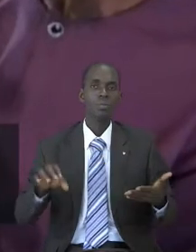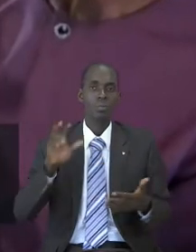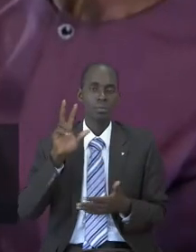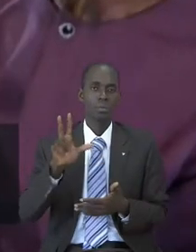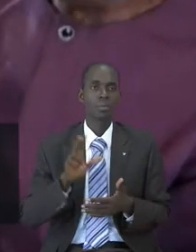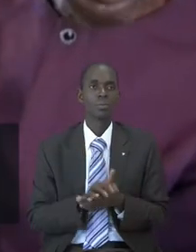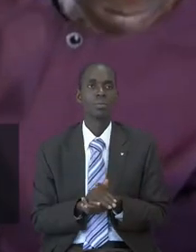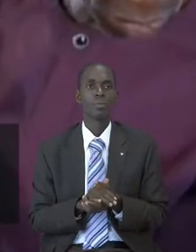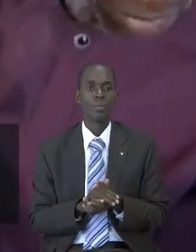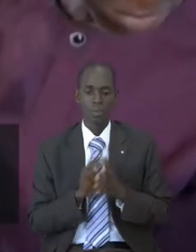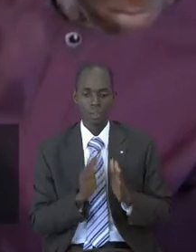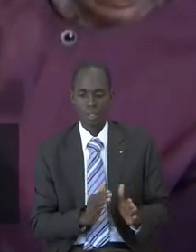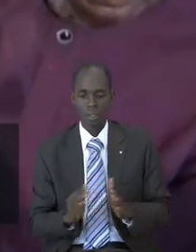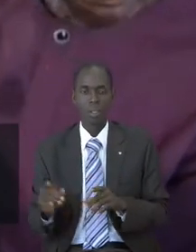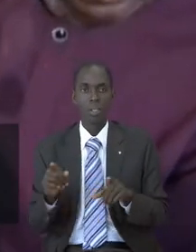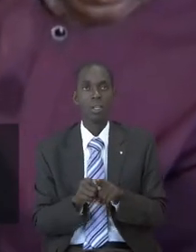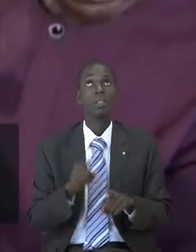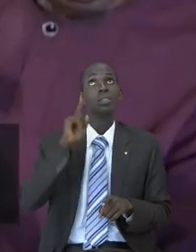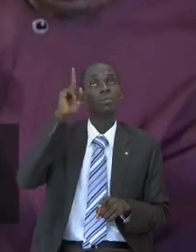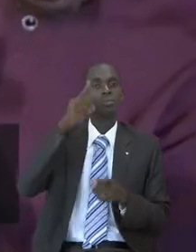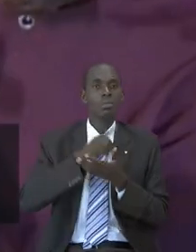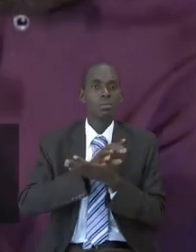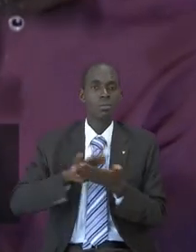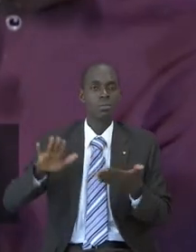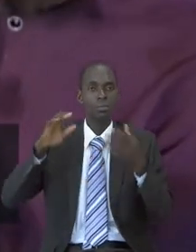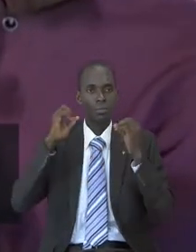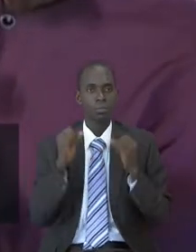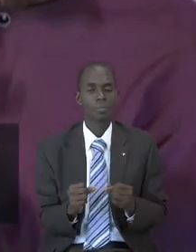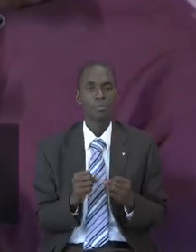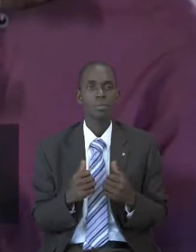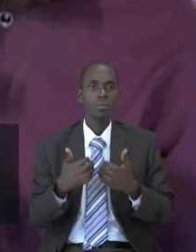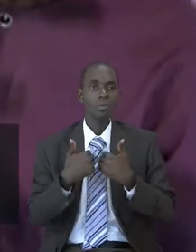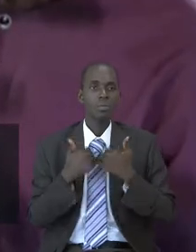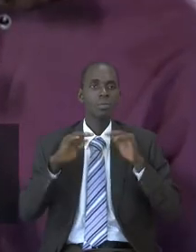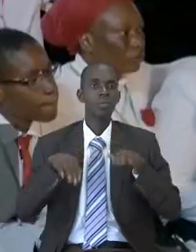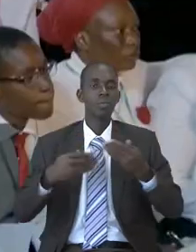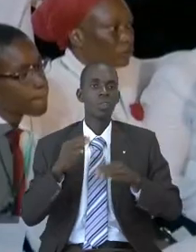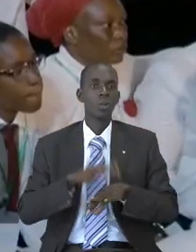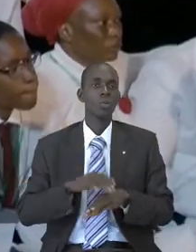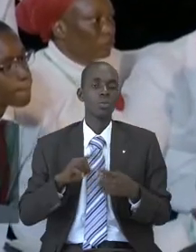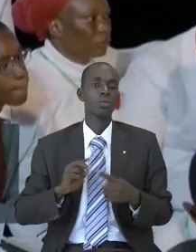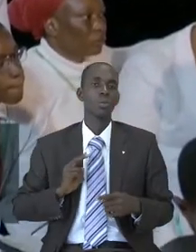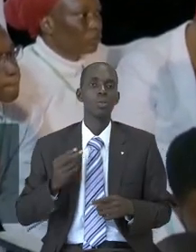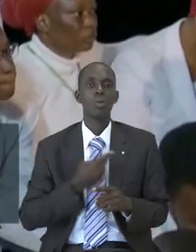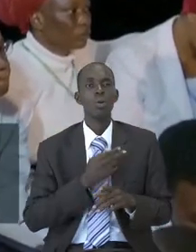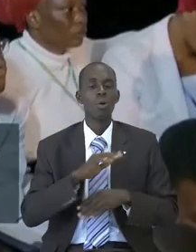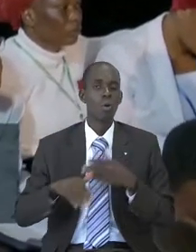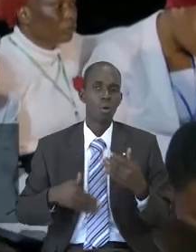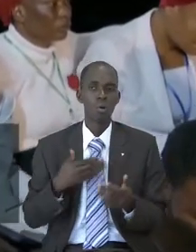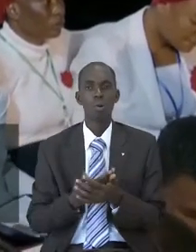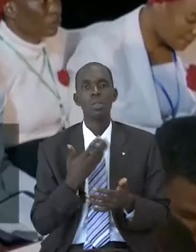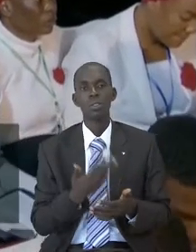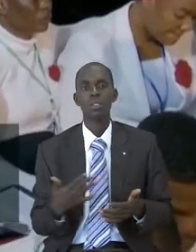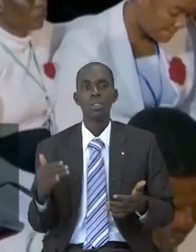3, according as his divine power has given unto us all things